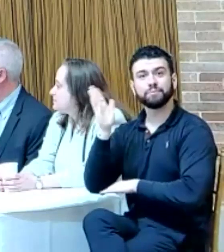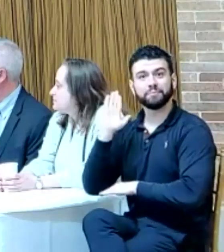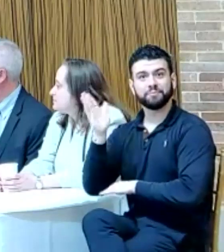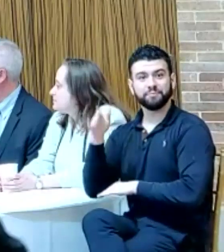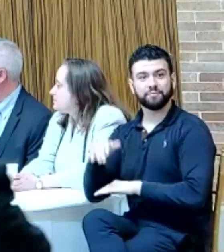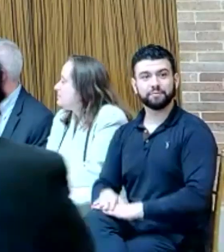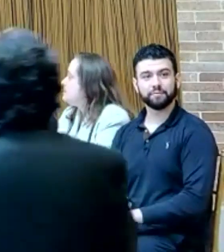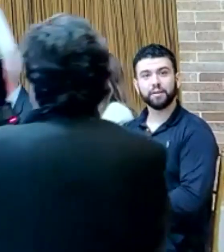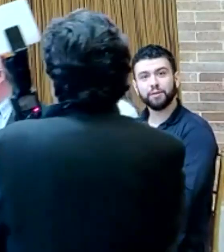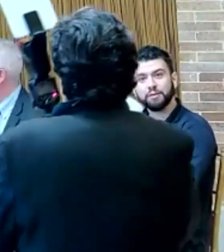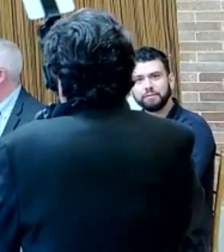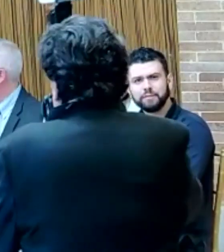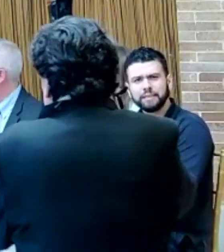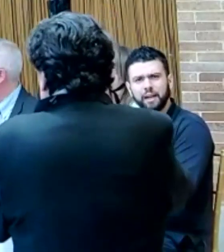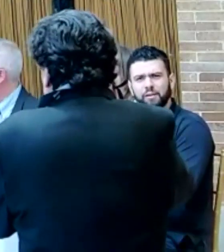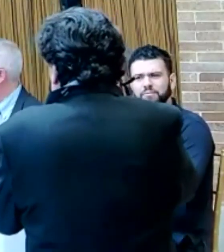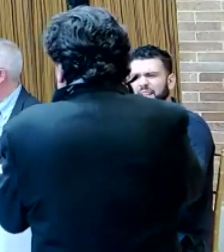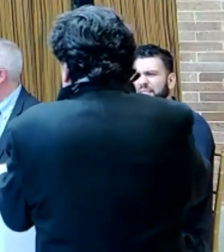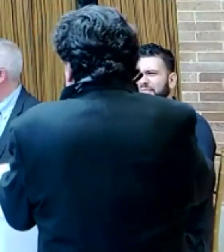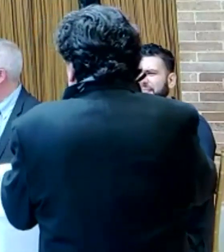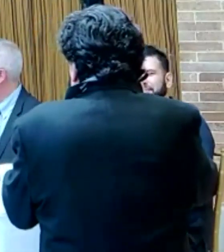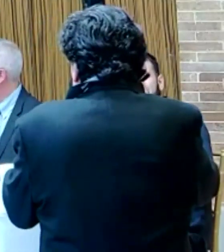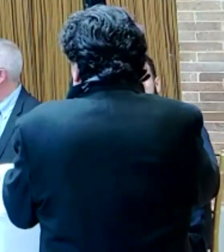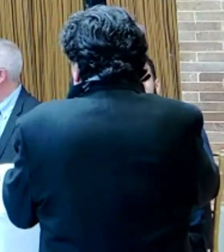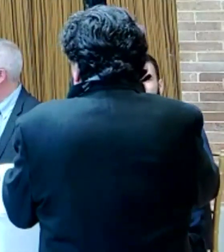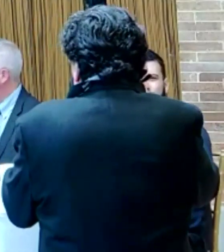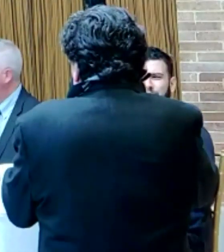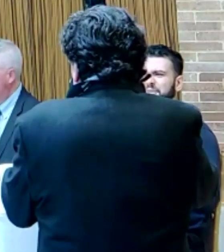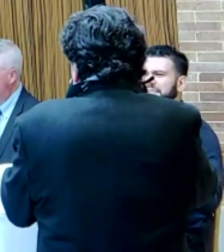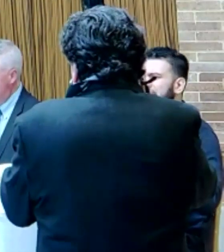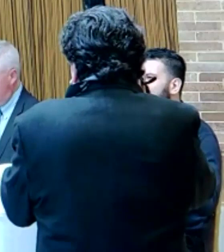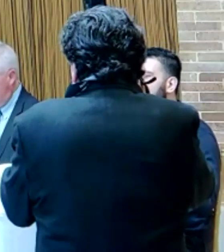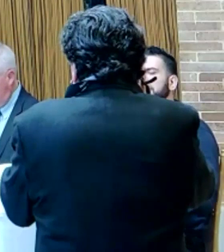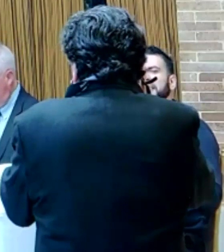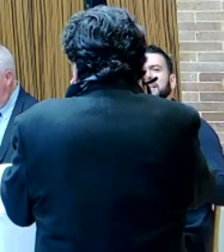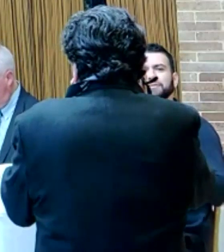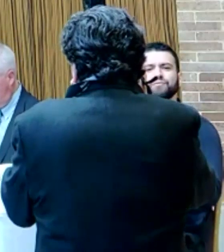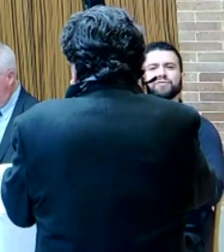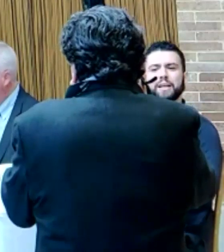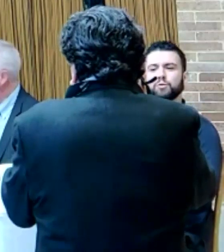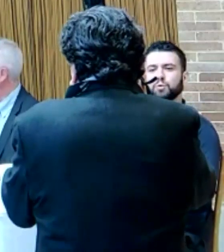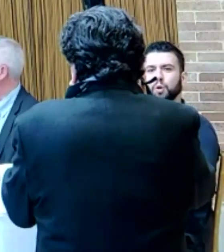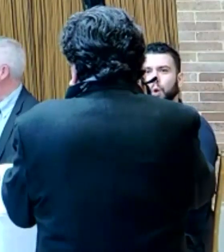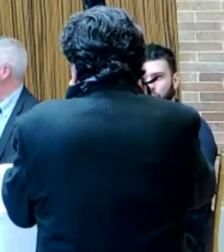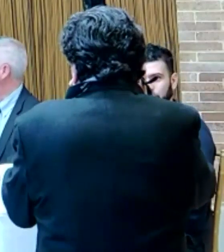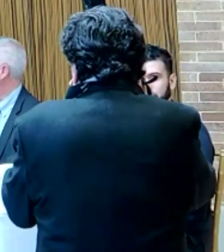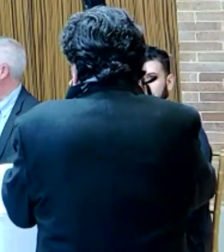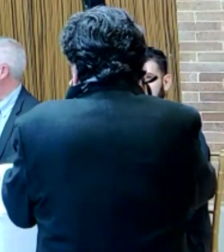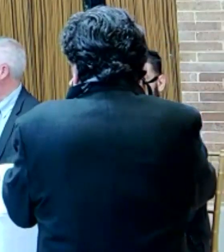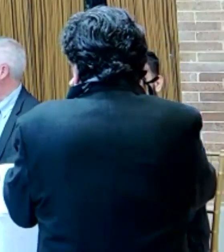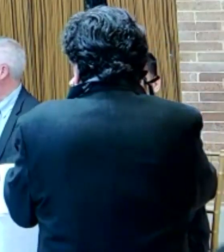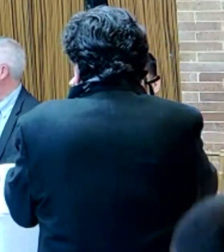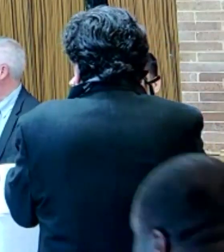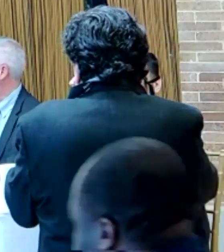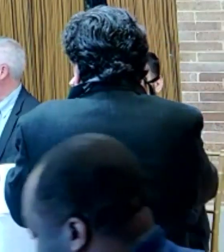that other end of fair housing the one that makes the laws the ones that enforce but I'm the